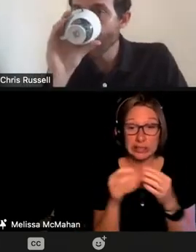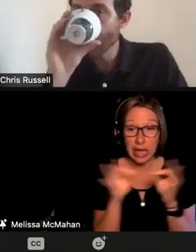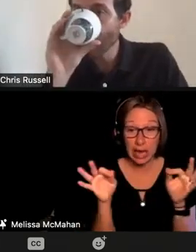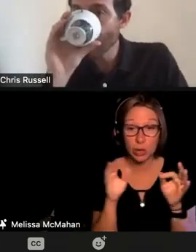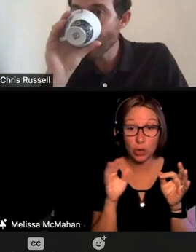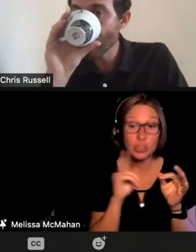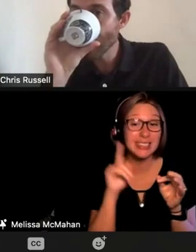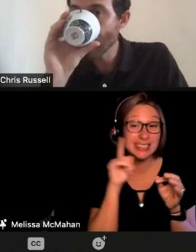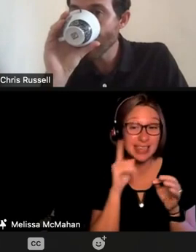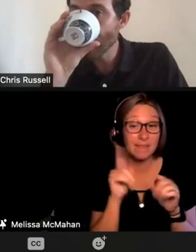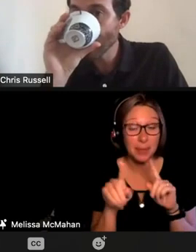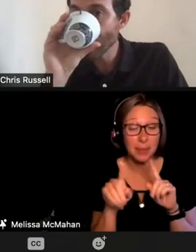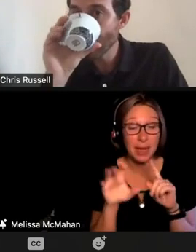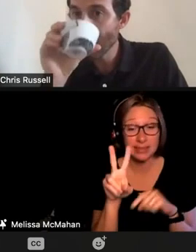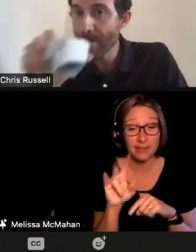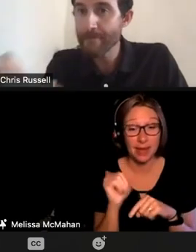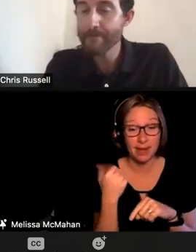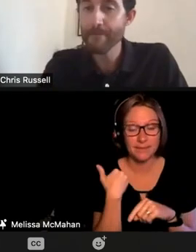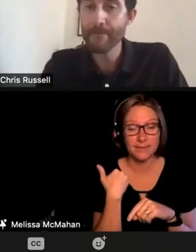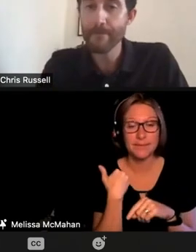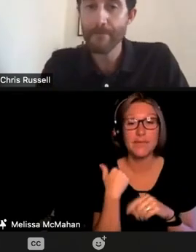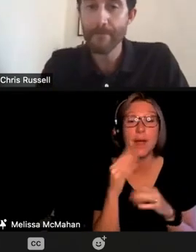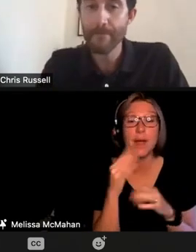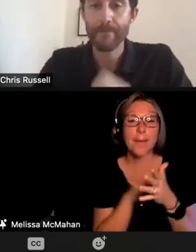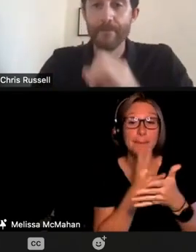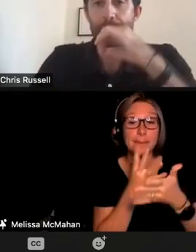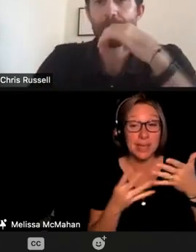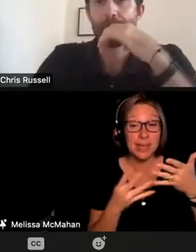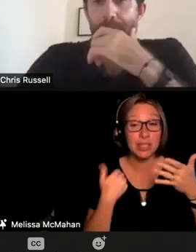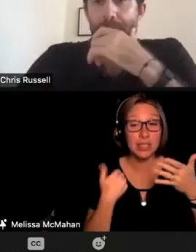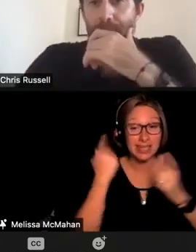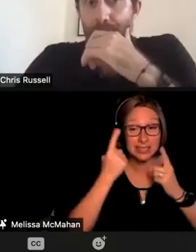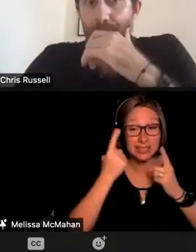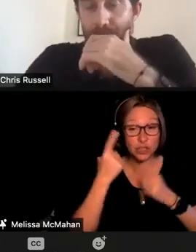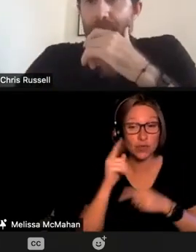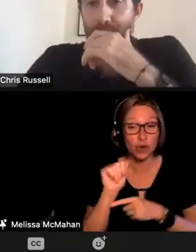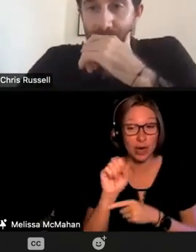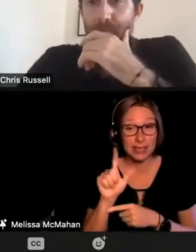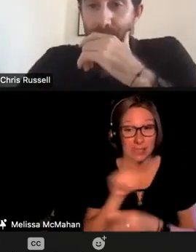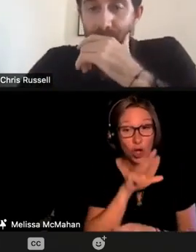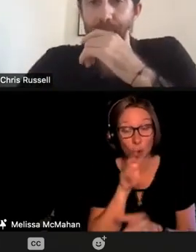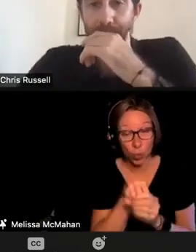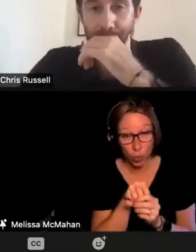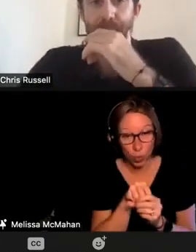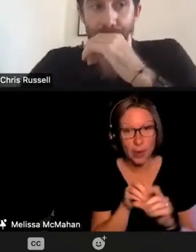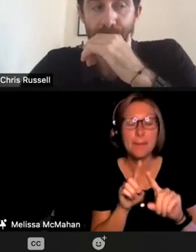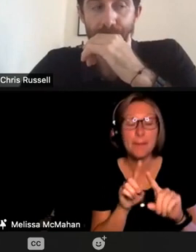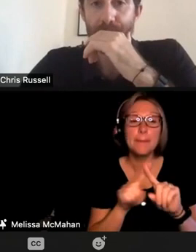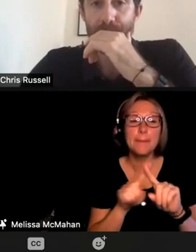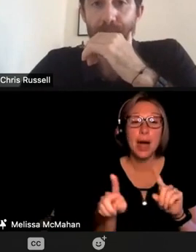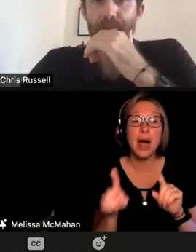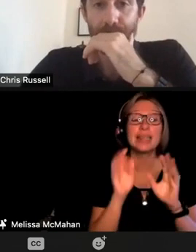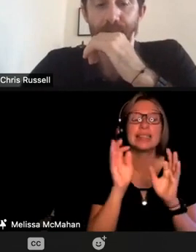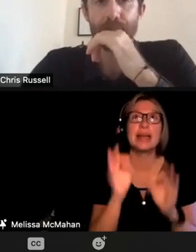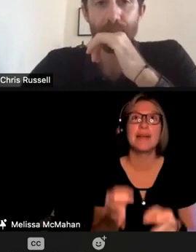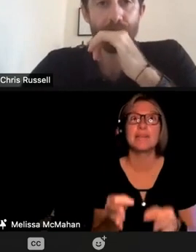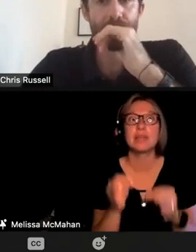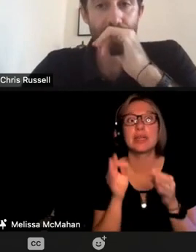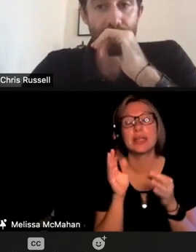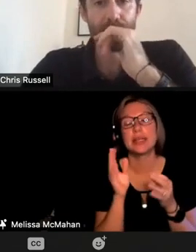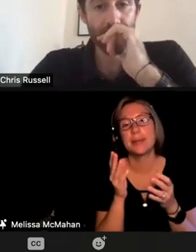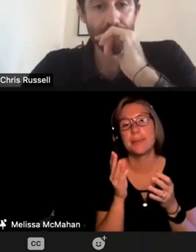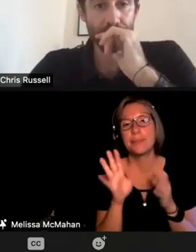CVI. So in relation, our matrix does have considerations for ASL included, but definitely when you're looking, for